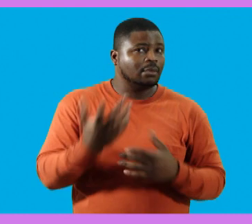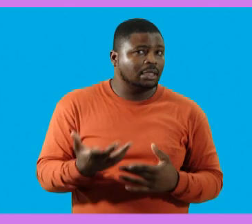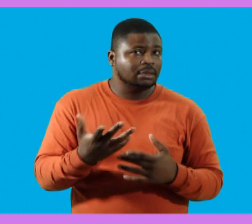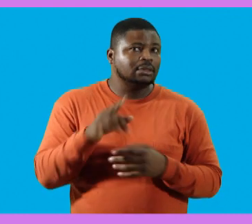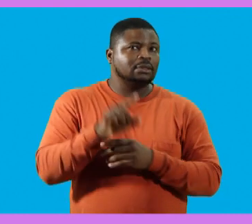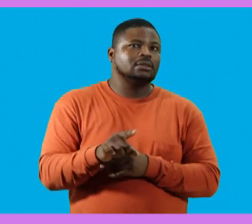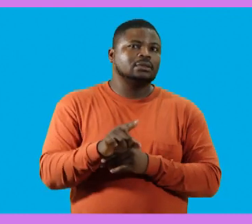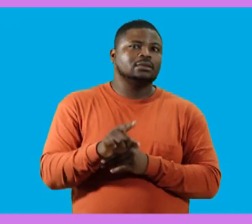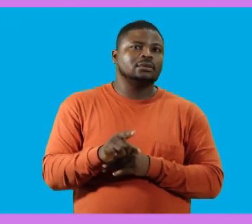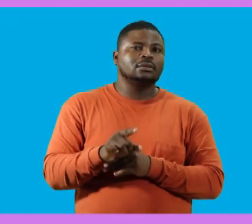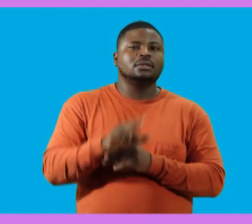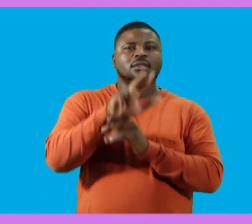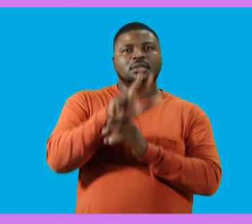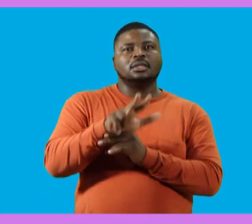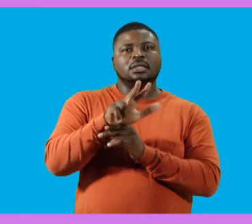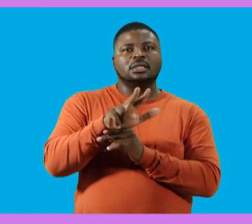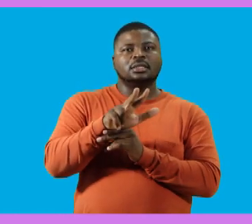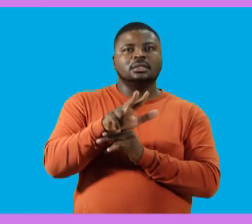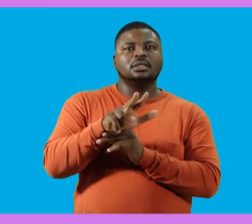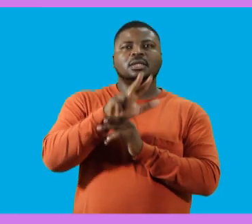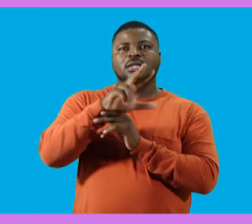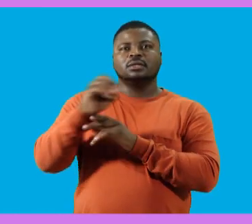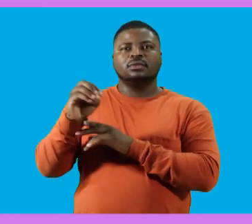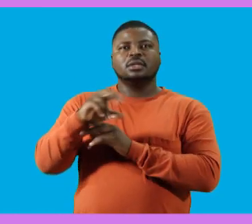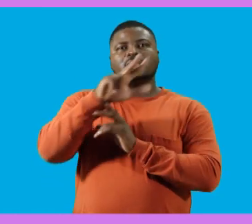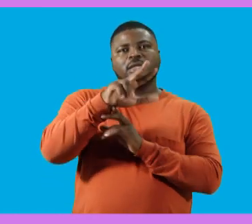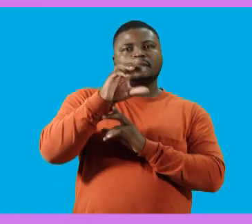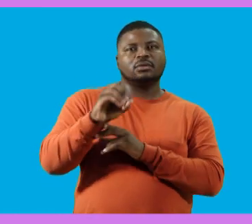your answer is